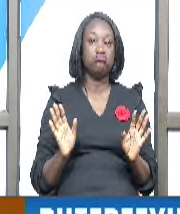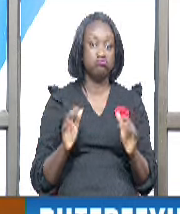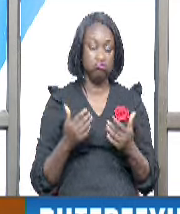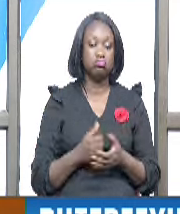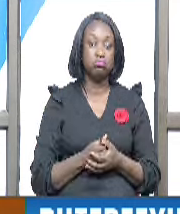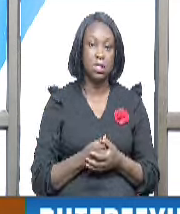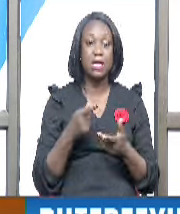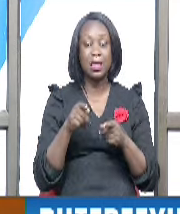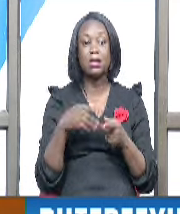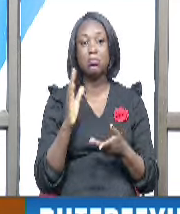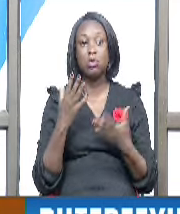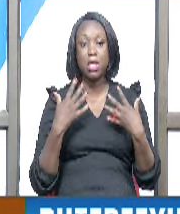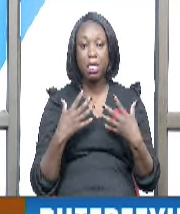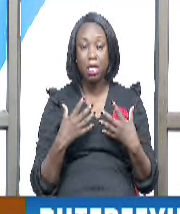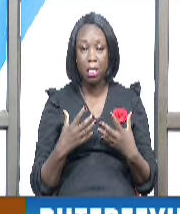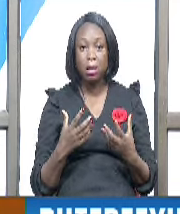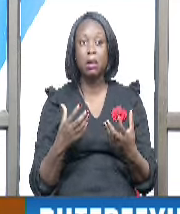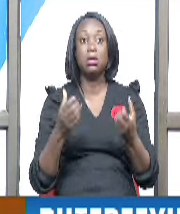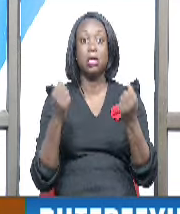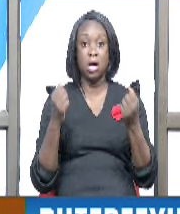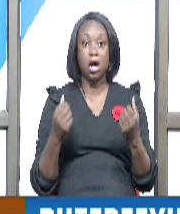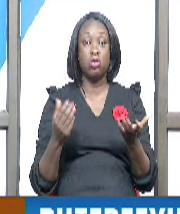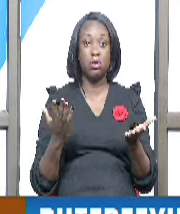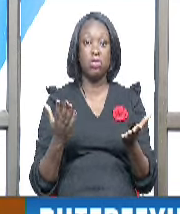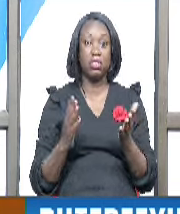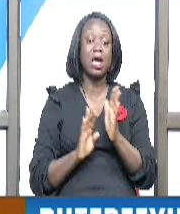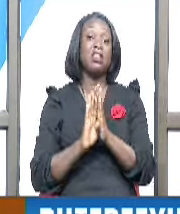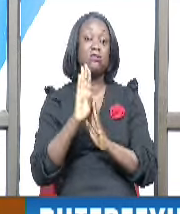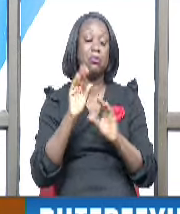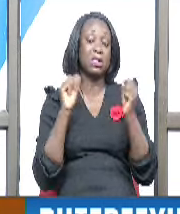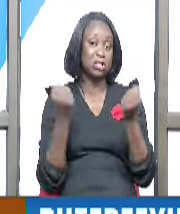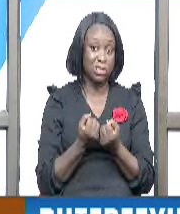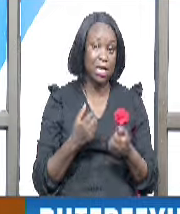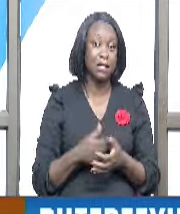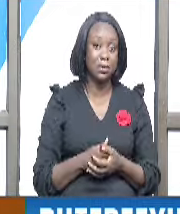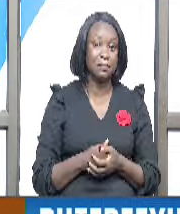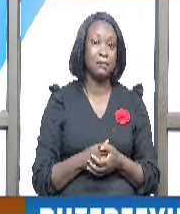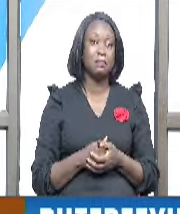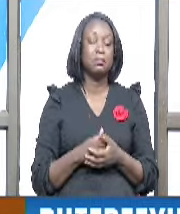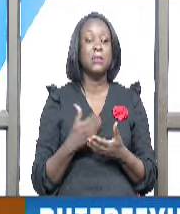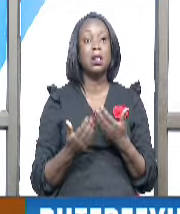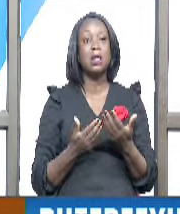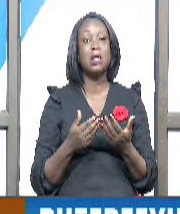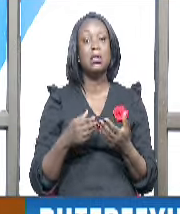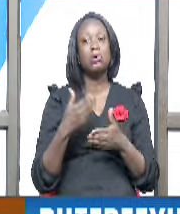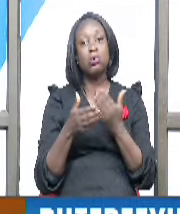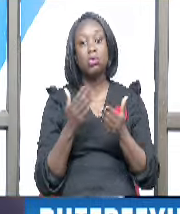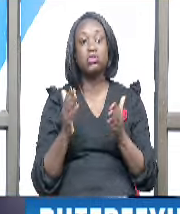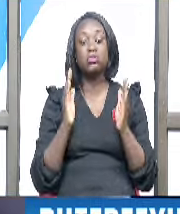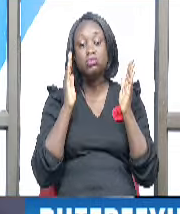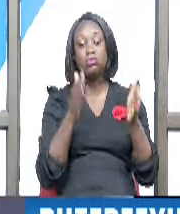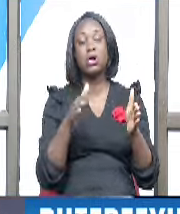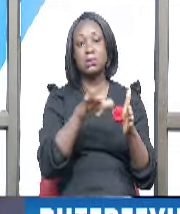and prosperous society. And that will, I think, continue to be part of our focus going